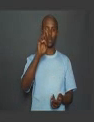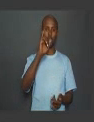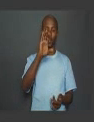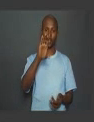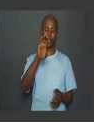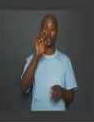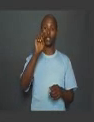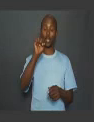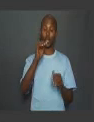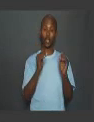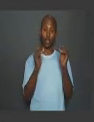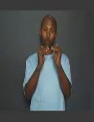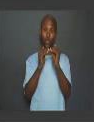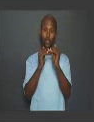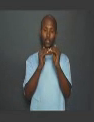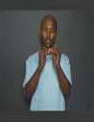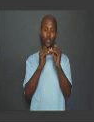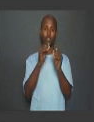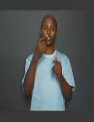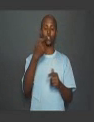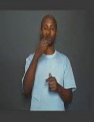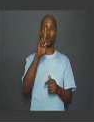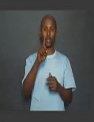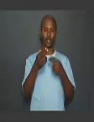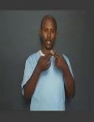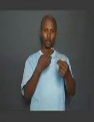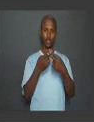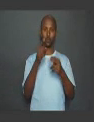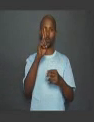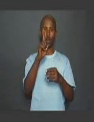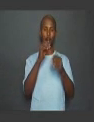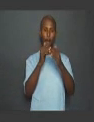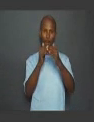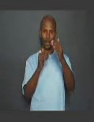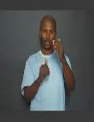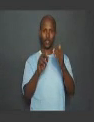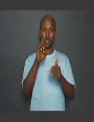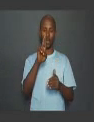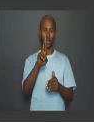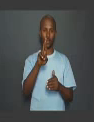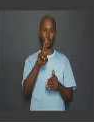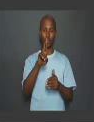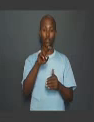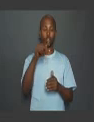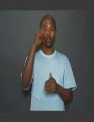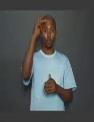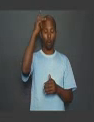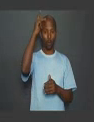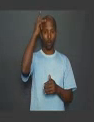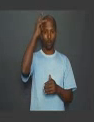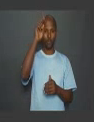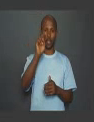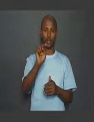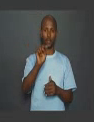Sn equals G1 times 1 minus r to the power